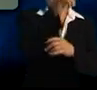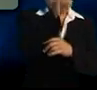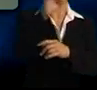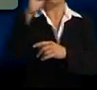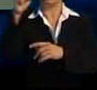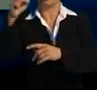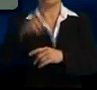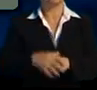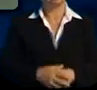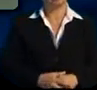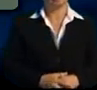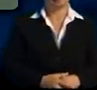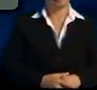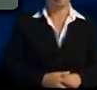oxide,